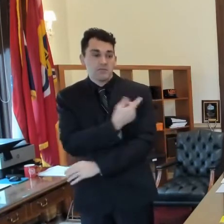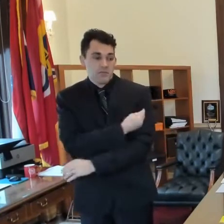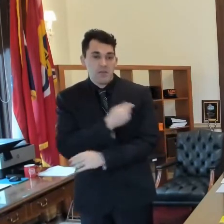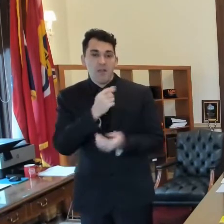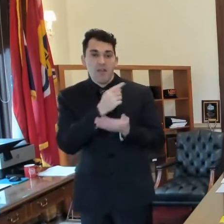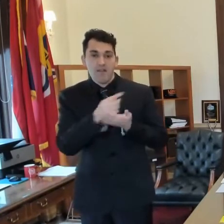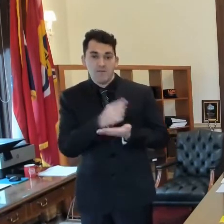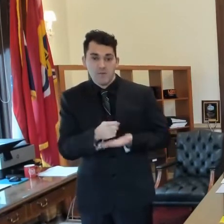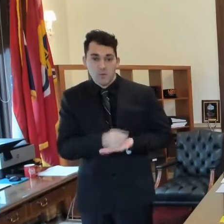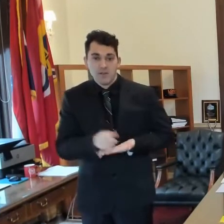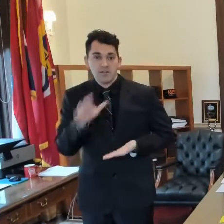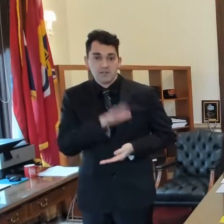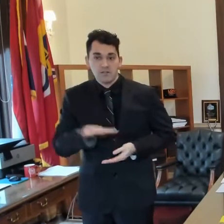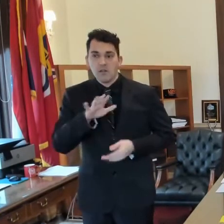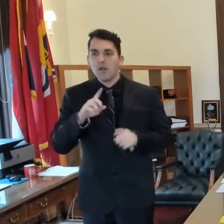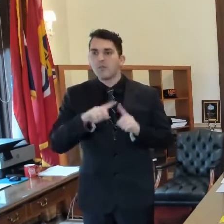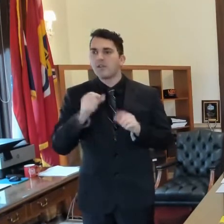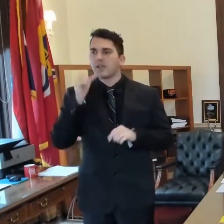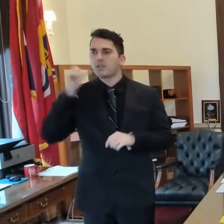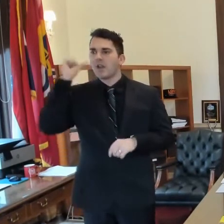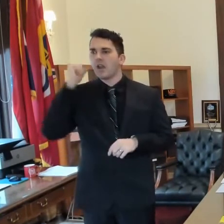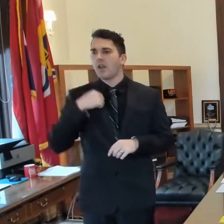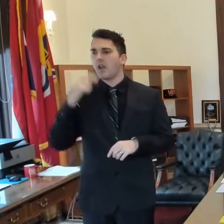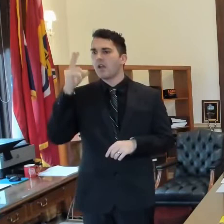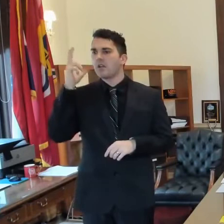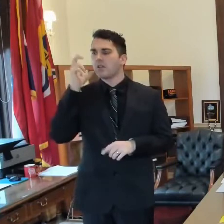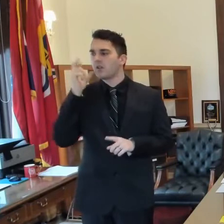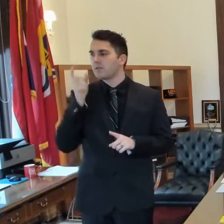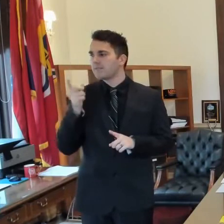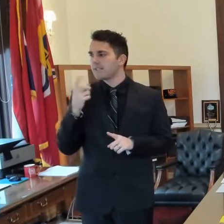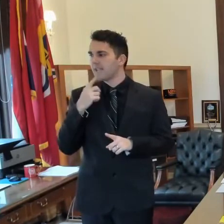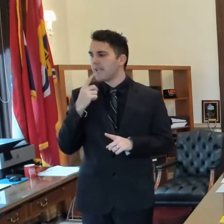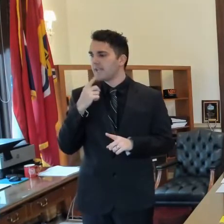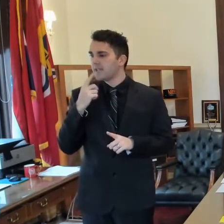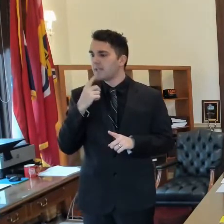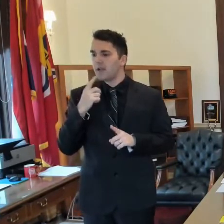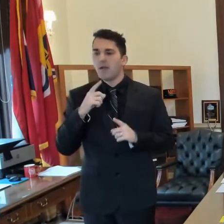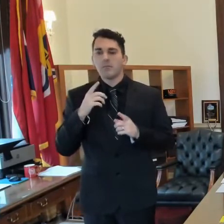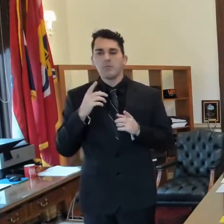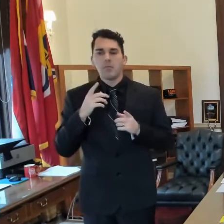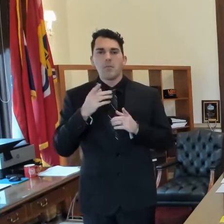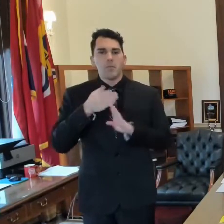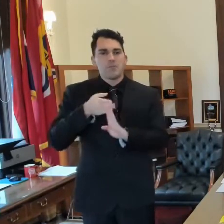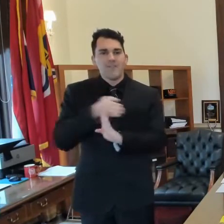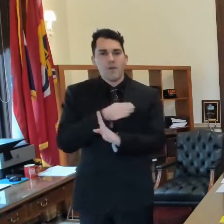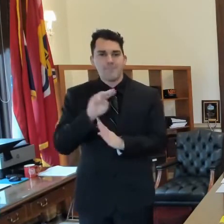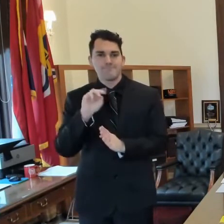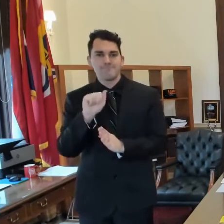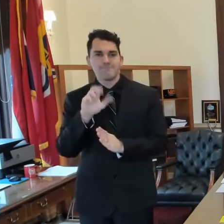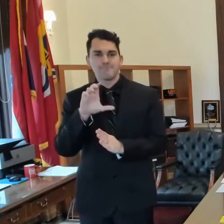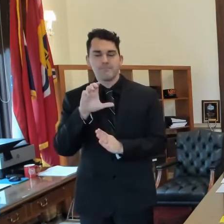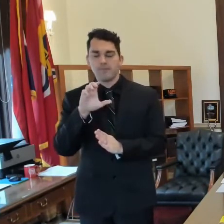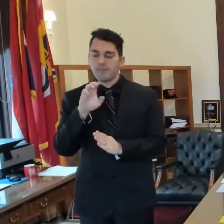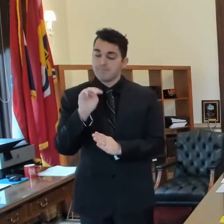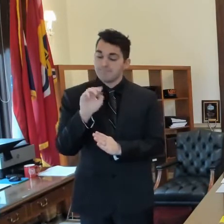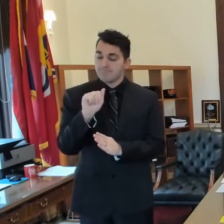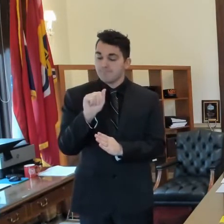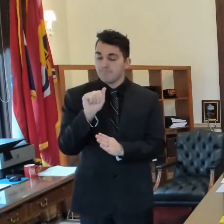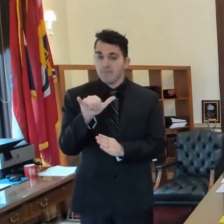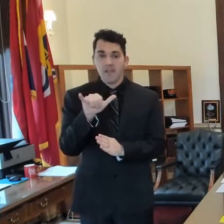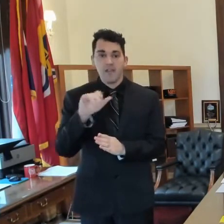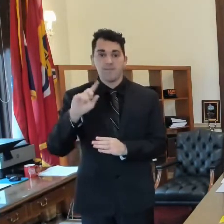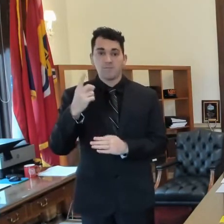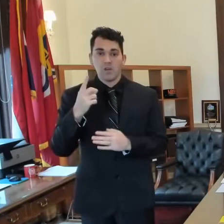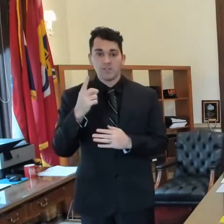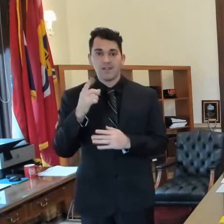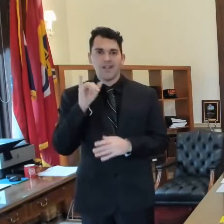heard yesterday, I heard them say that by the 1st of May, which admittedly is, 6 weeks away, they